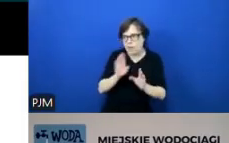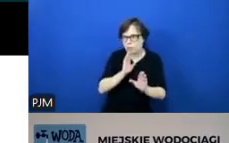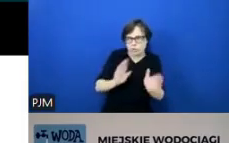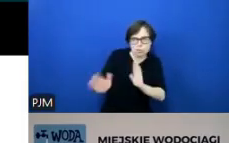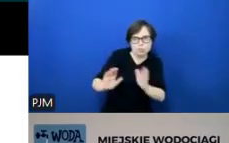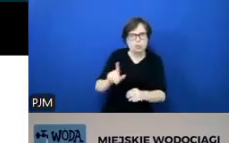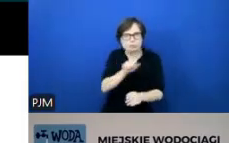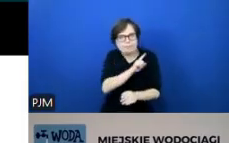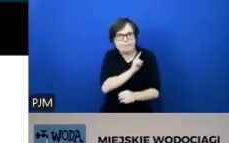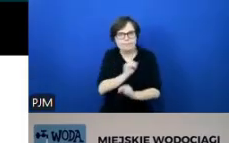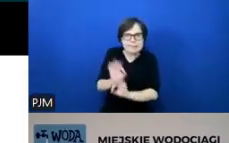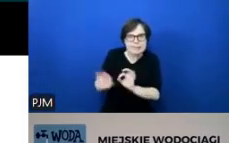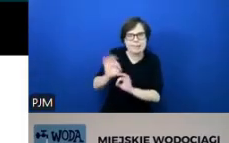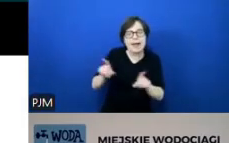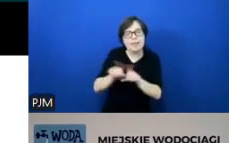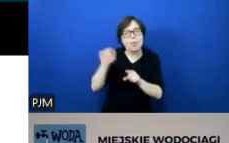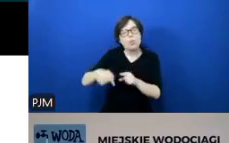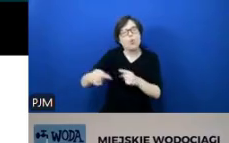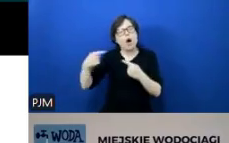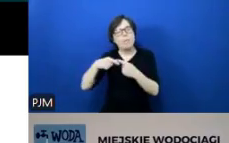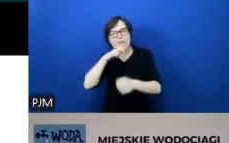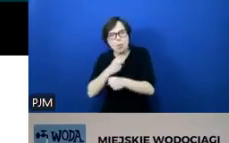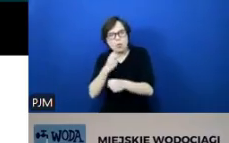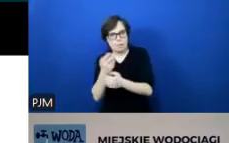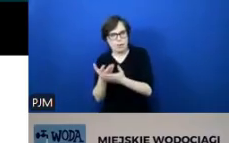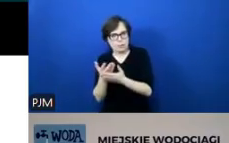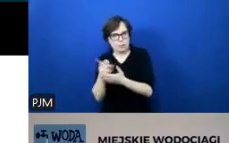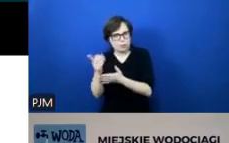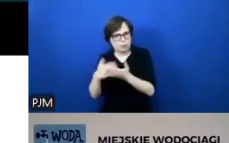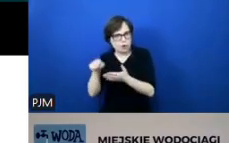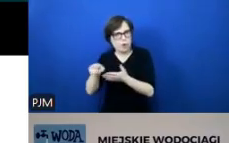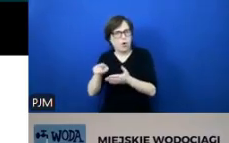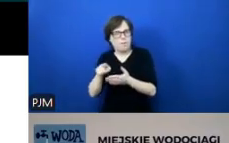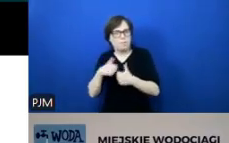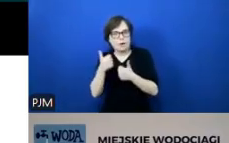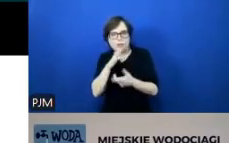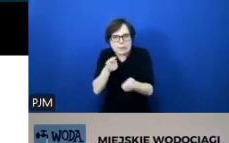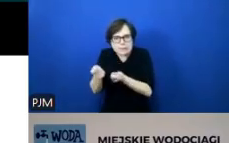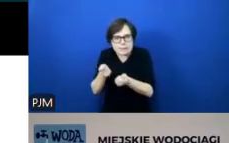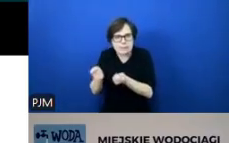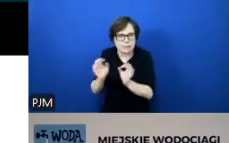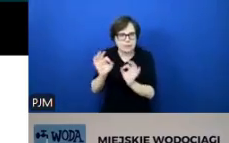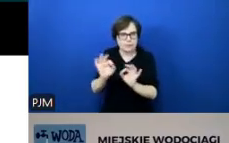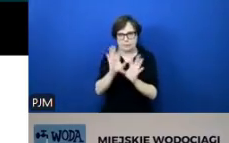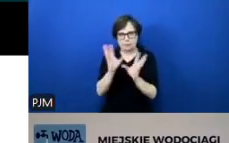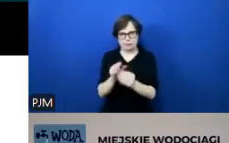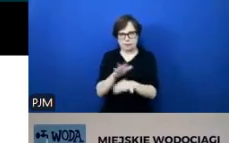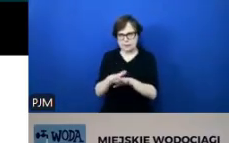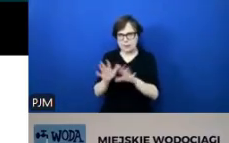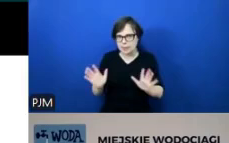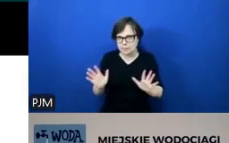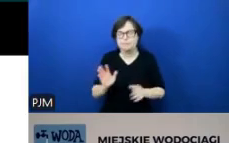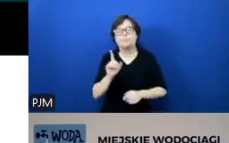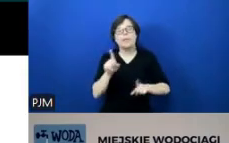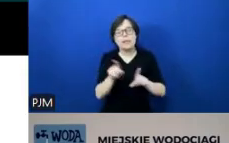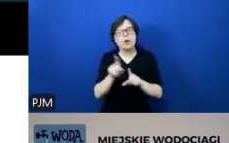that require automation, and the automation unit is responsible for